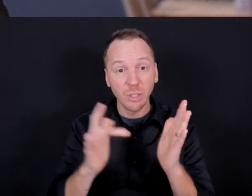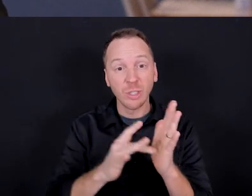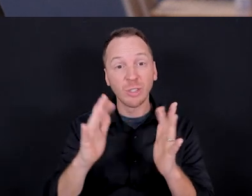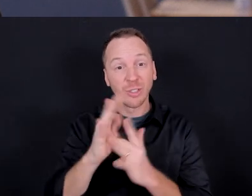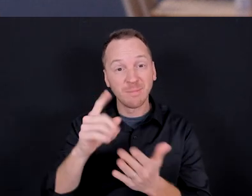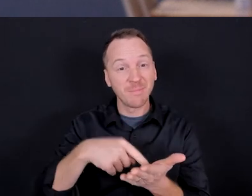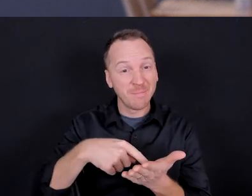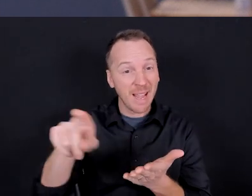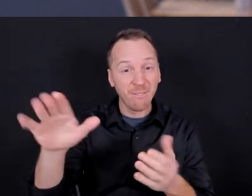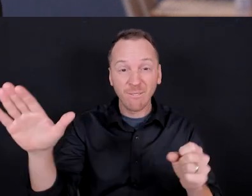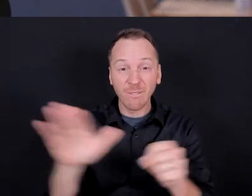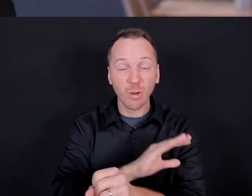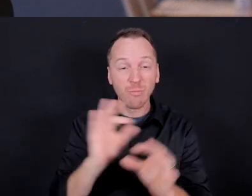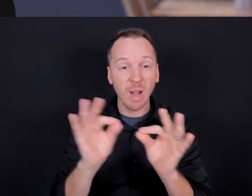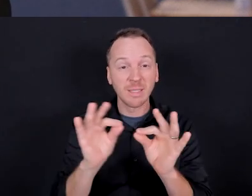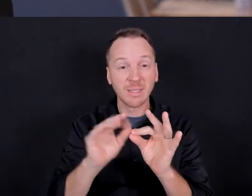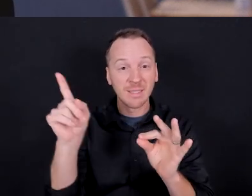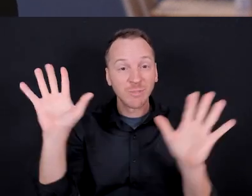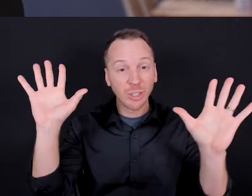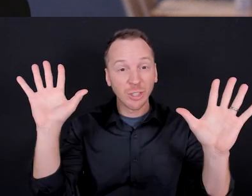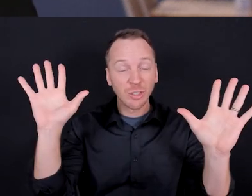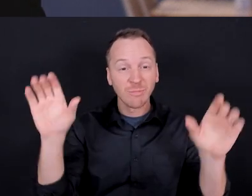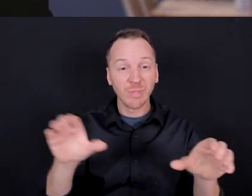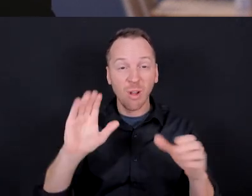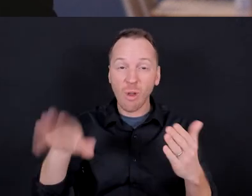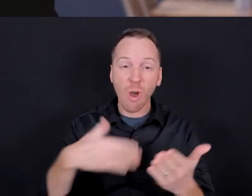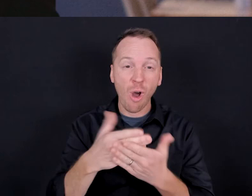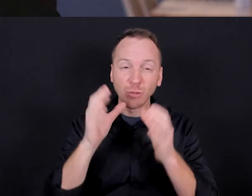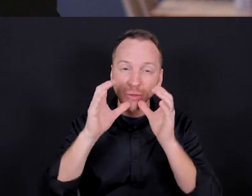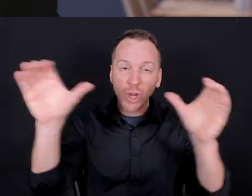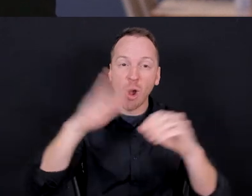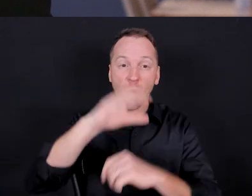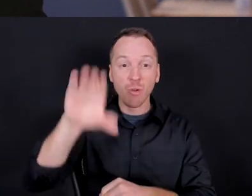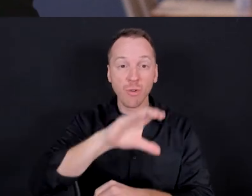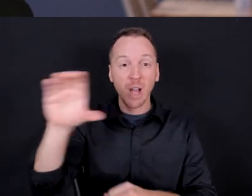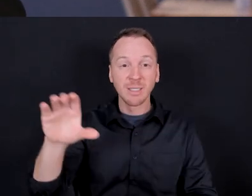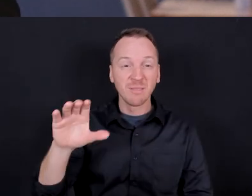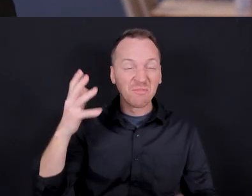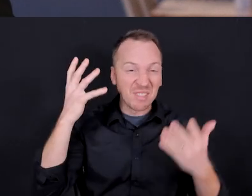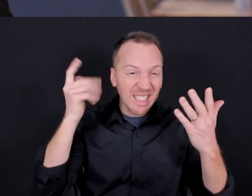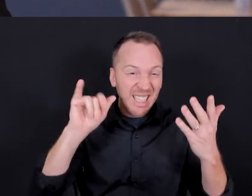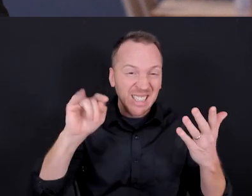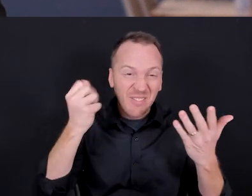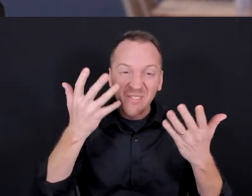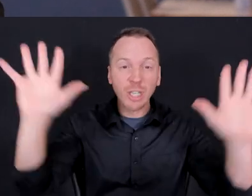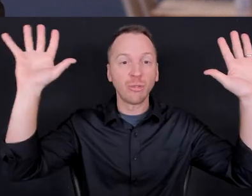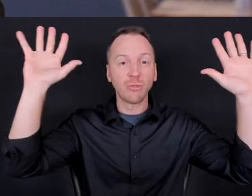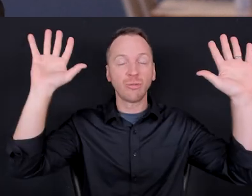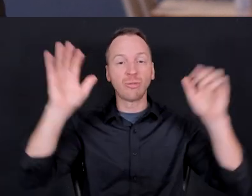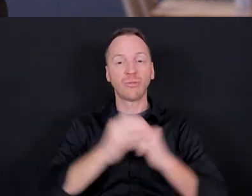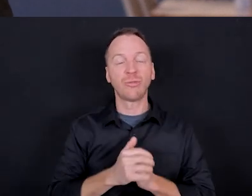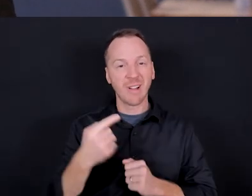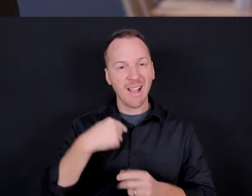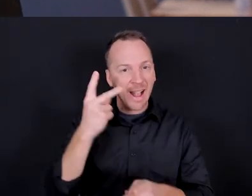full price, that he did it all, that he shouted out from the cross, "It's finished. I've